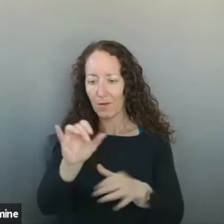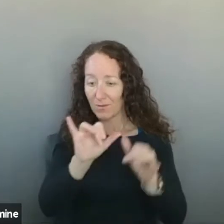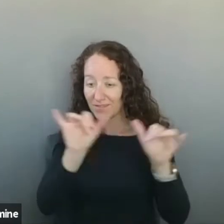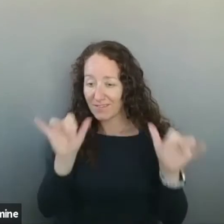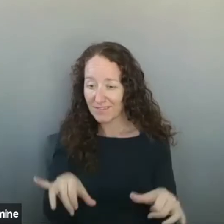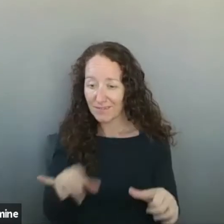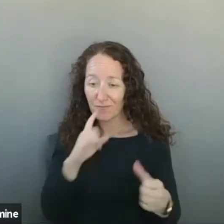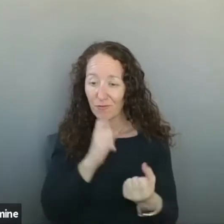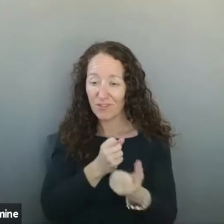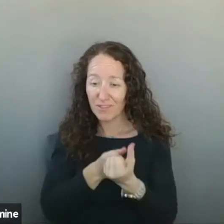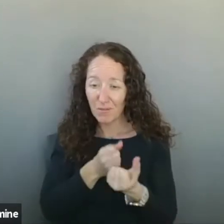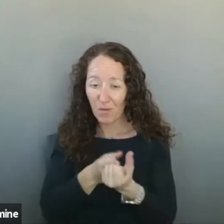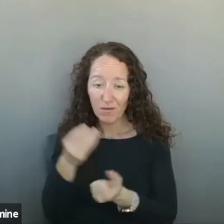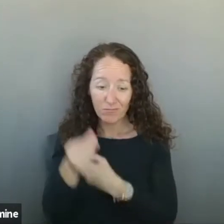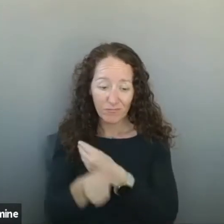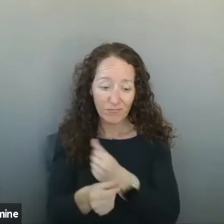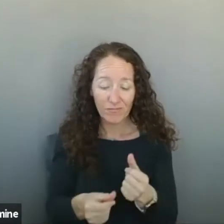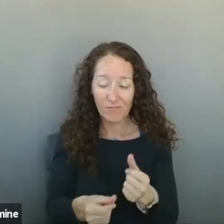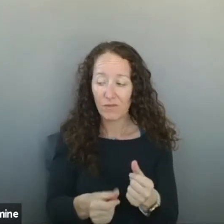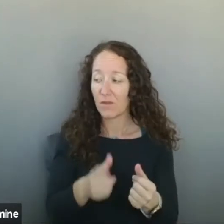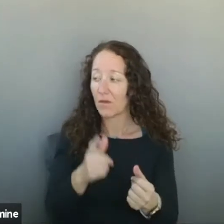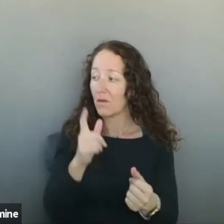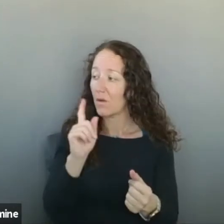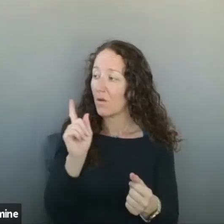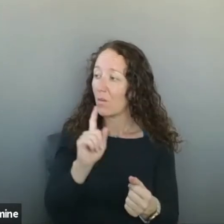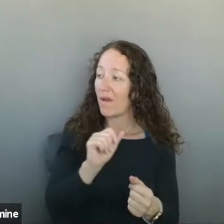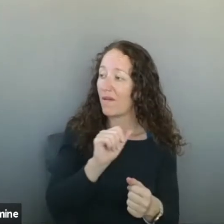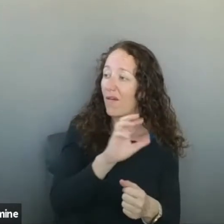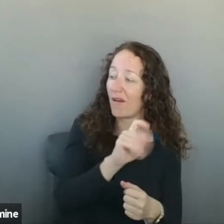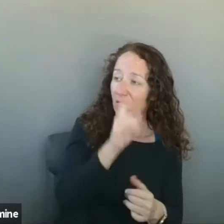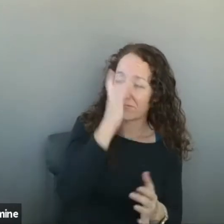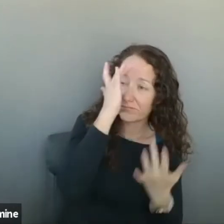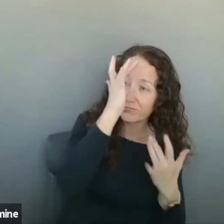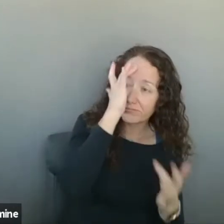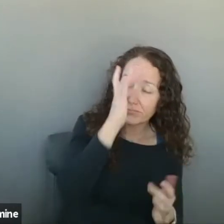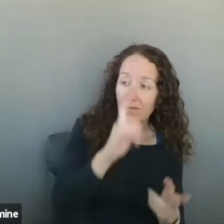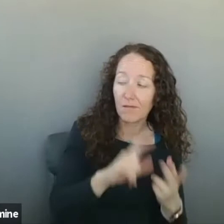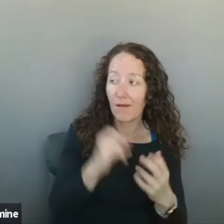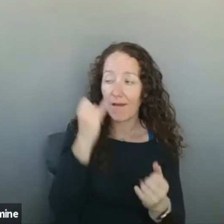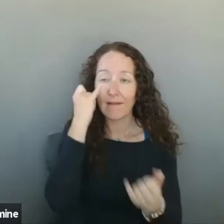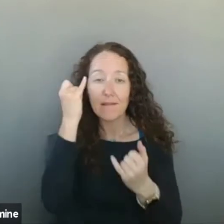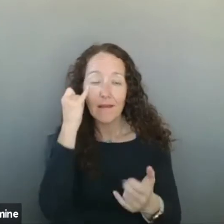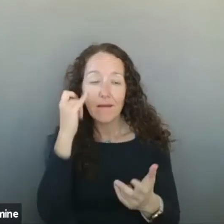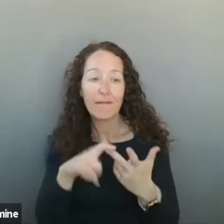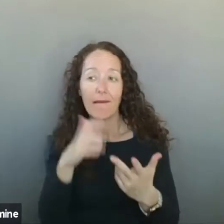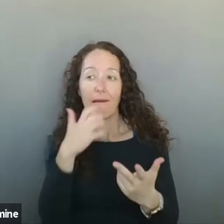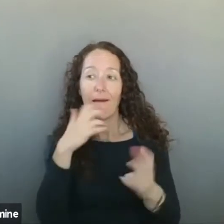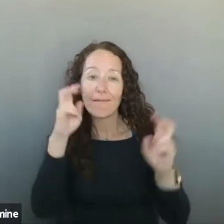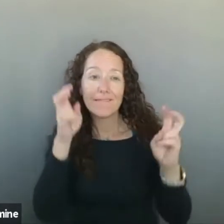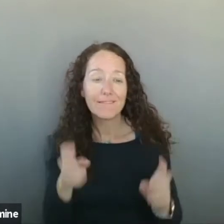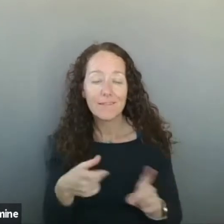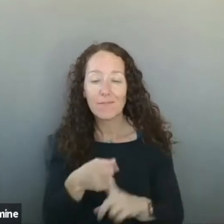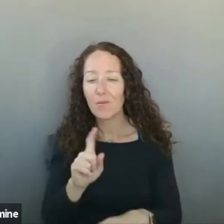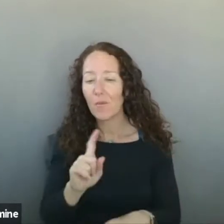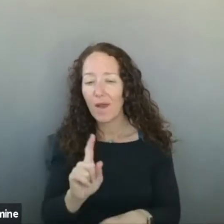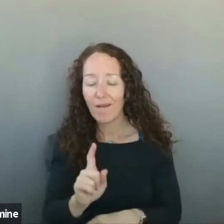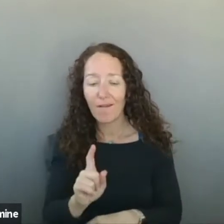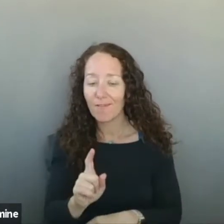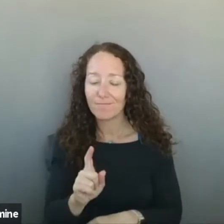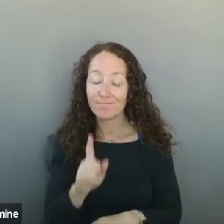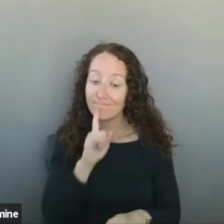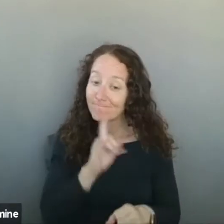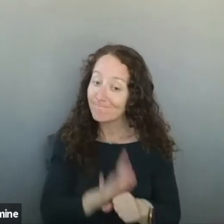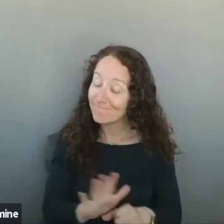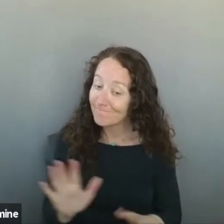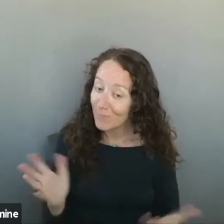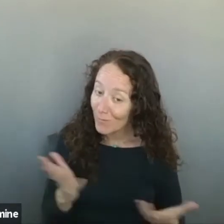genius art, where the ideas, where the hot stuff is coming from. And I guarantee you, it's not coming from the executive leadership. And